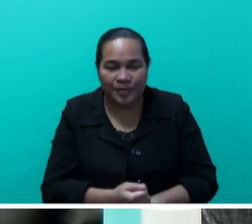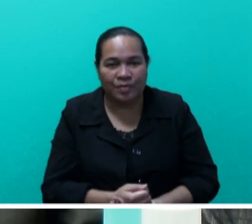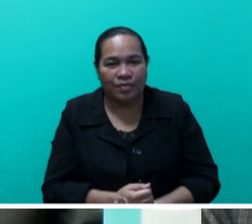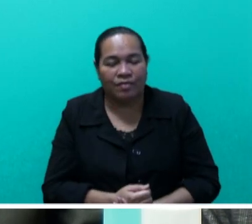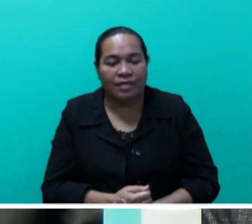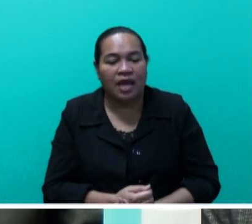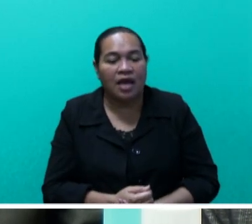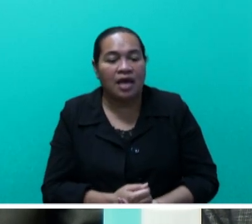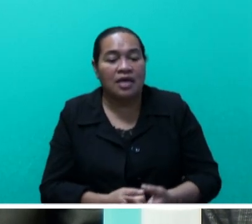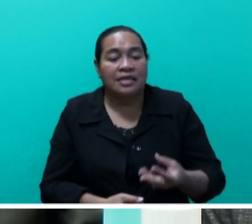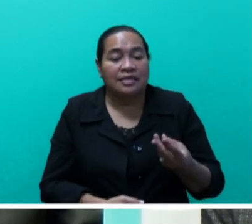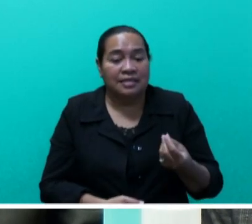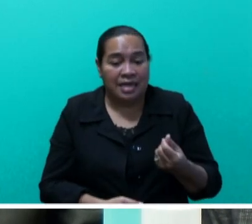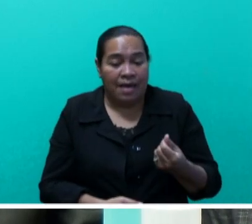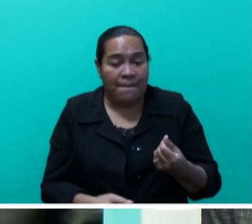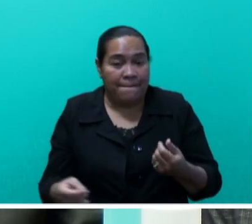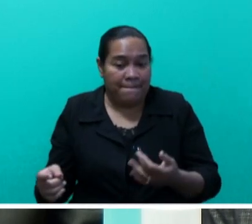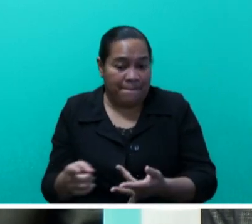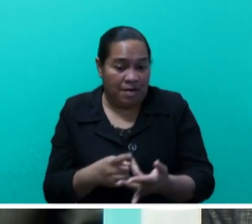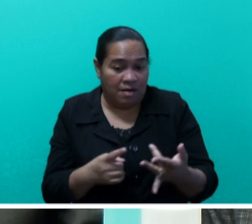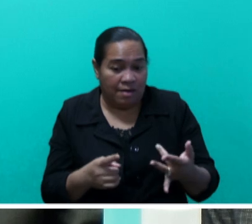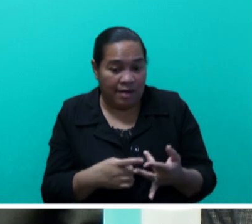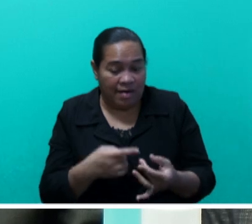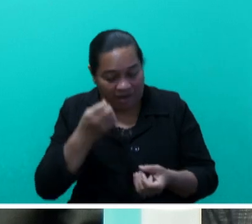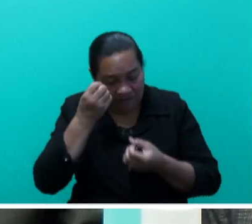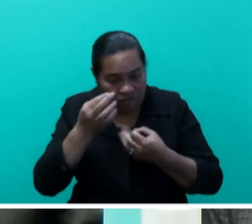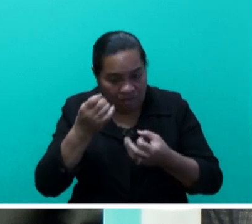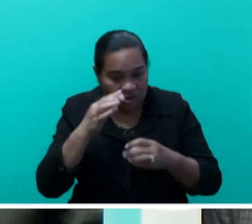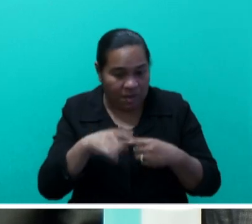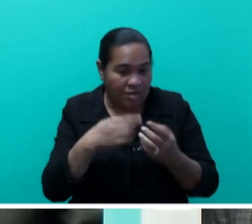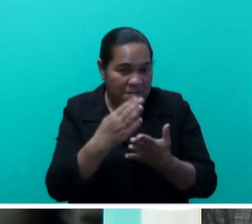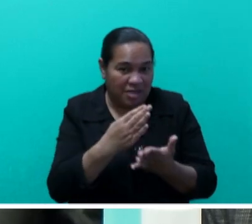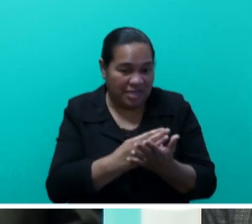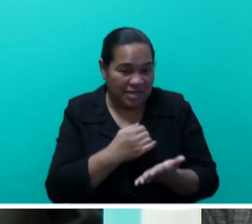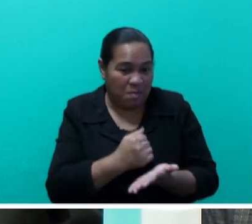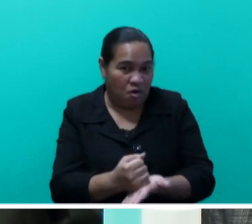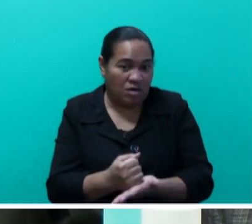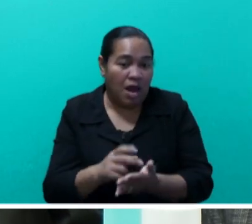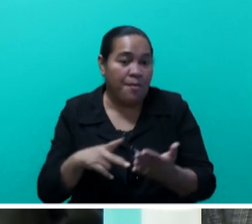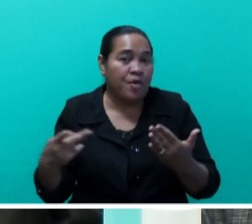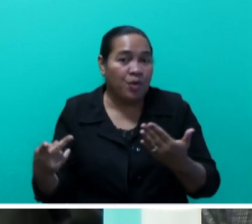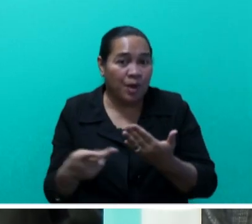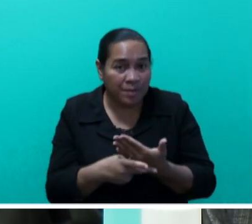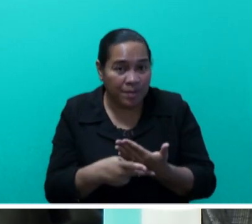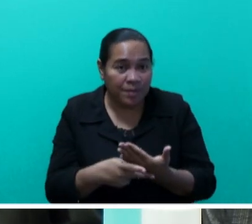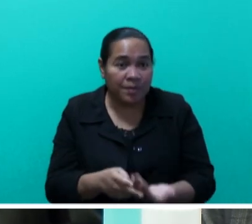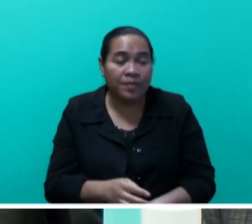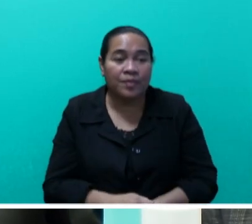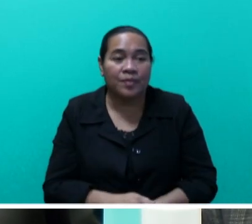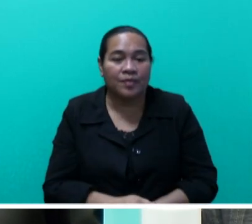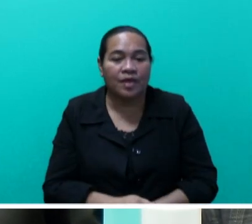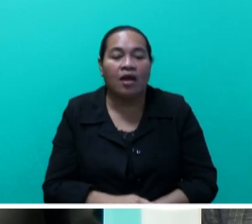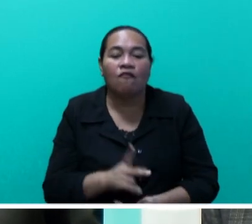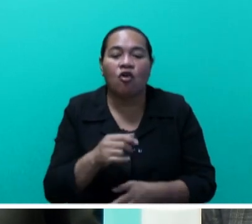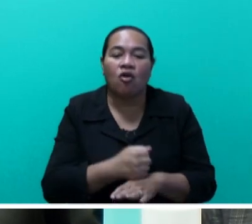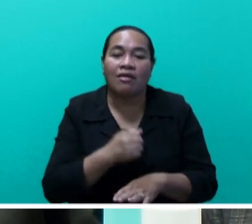Some of the other details of the budget support program, Mr. Speaker, say for the